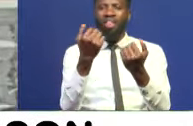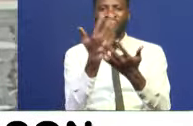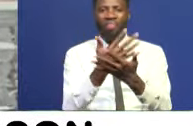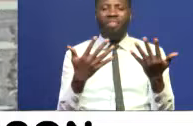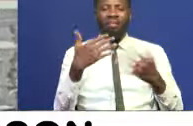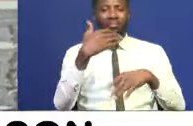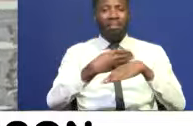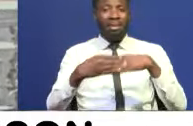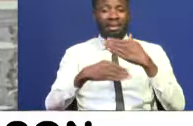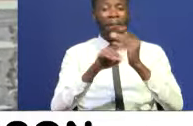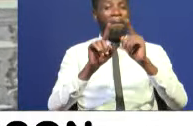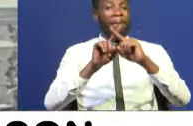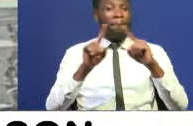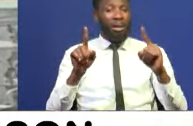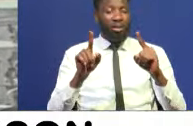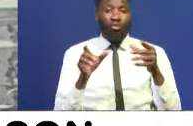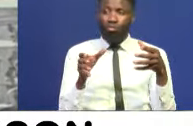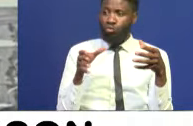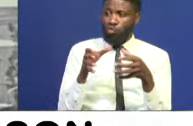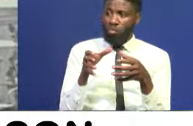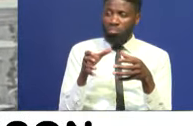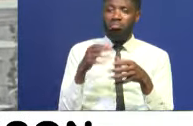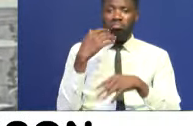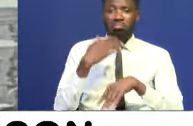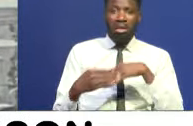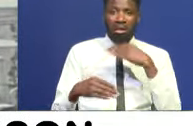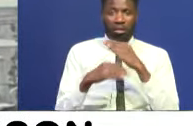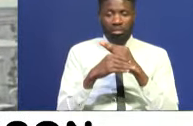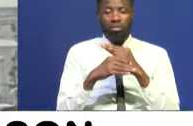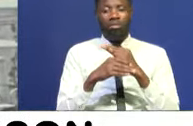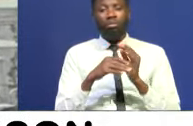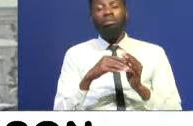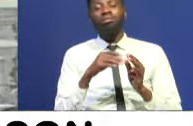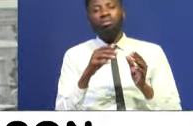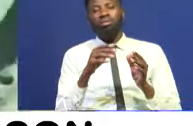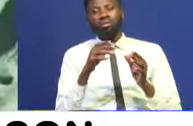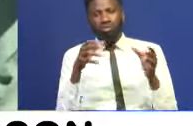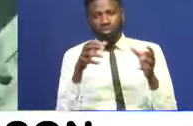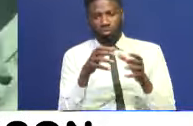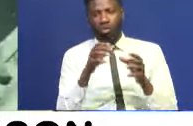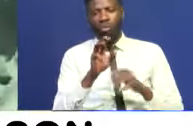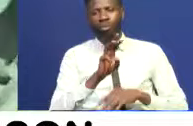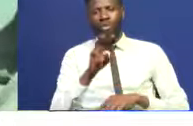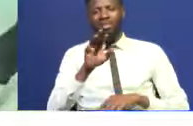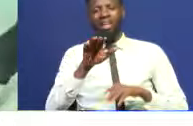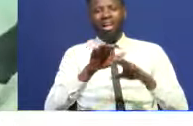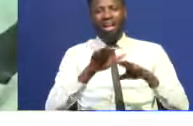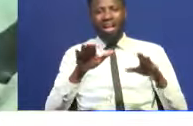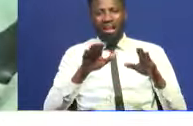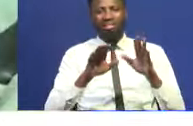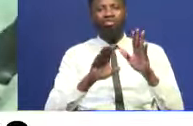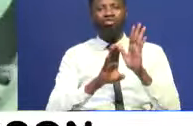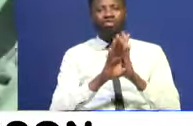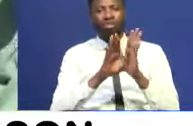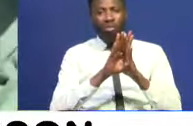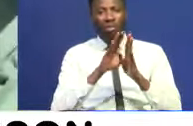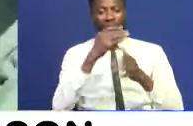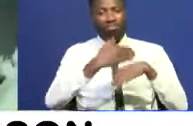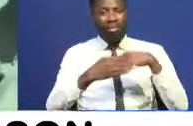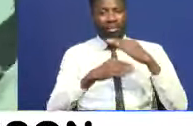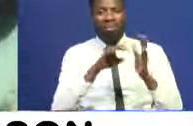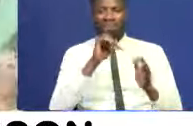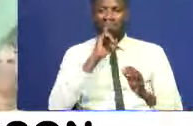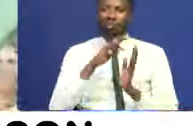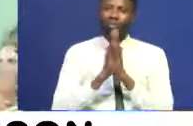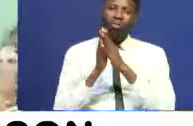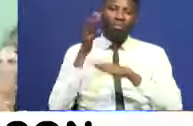in a quick rejoinder, the developers under the Westlands developers dismissed the claims as unfounded. The group claims